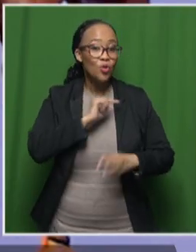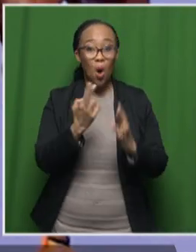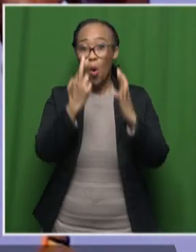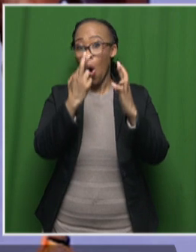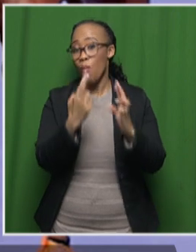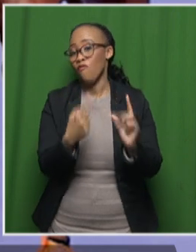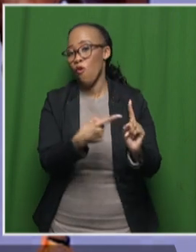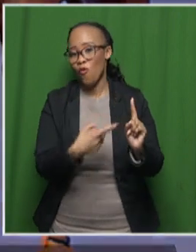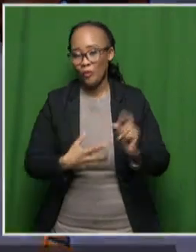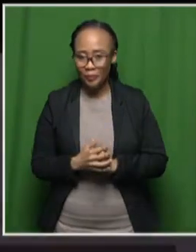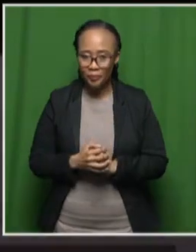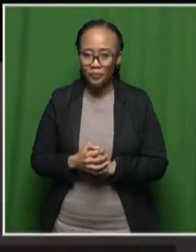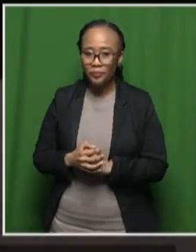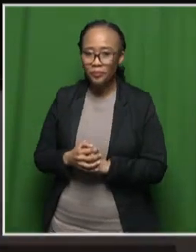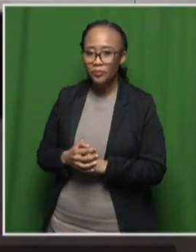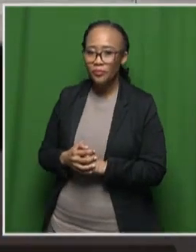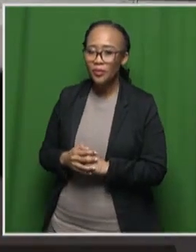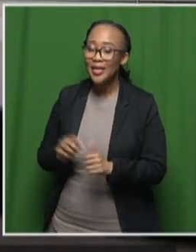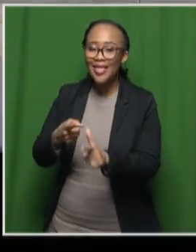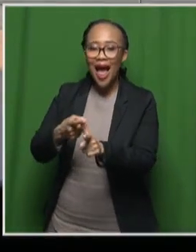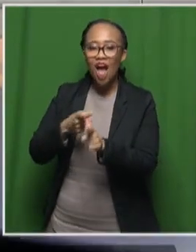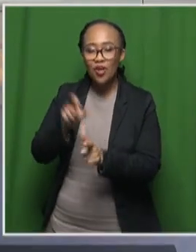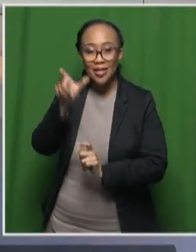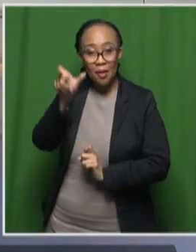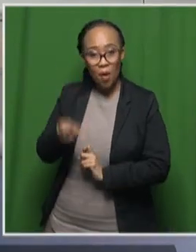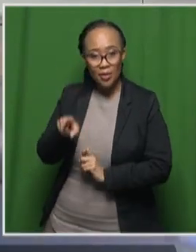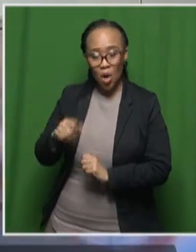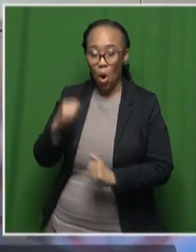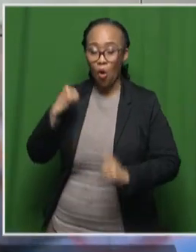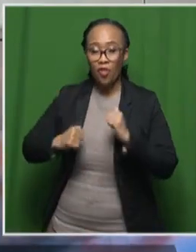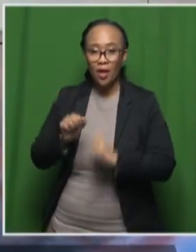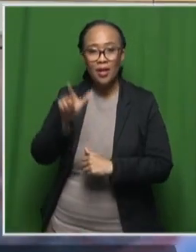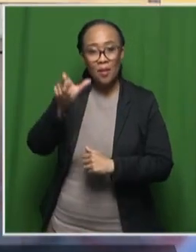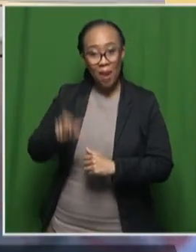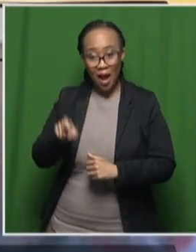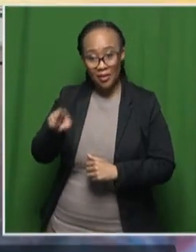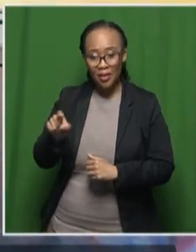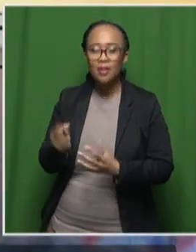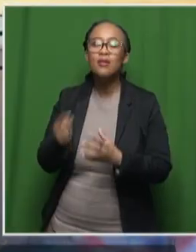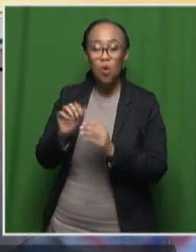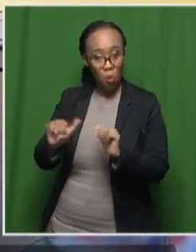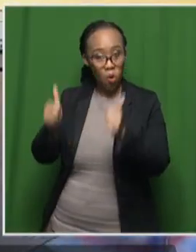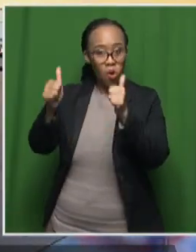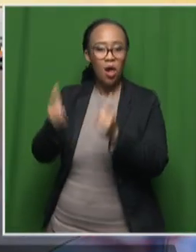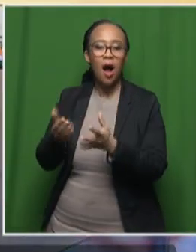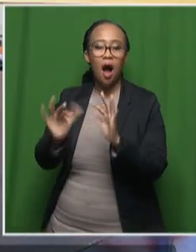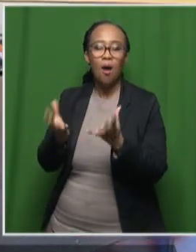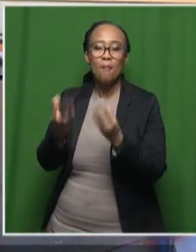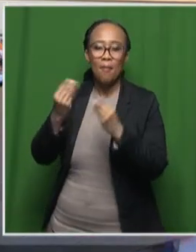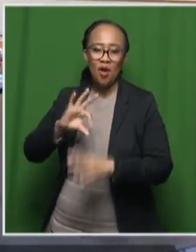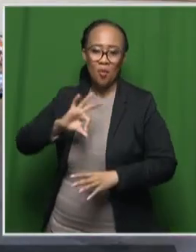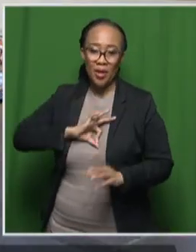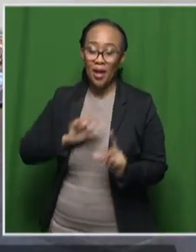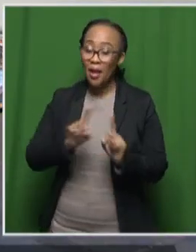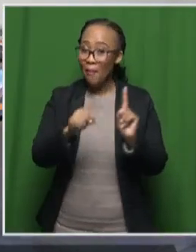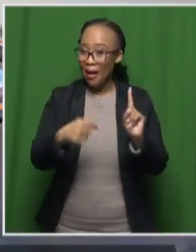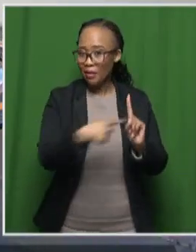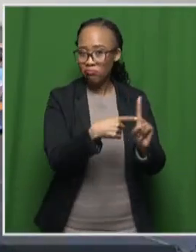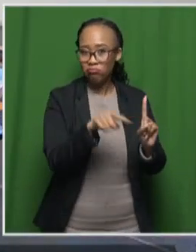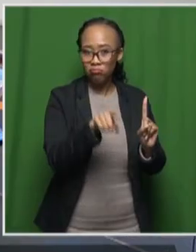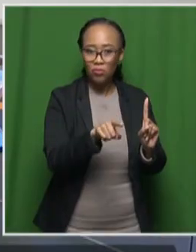I mean, every time an athlete makes a final, they're in the mix for a medal. But Prudence this season has just stepped up her game. I mean, she's gone